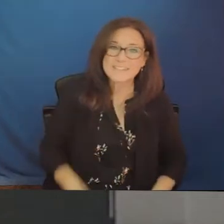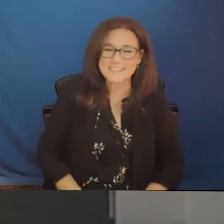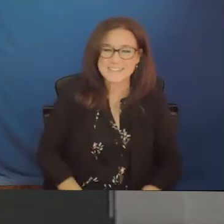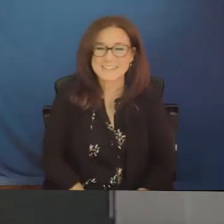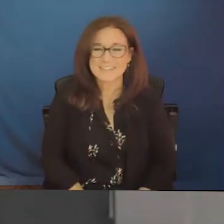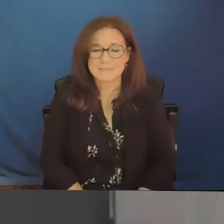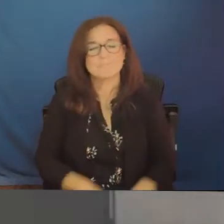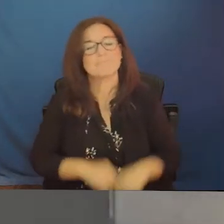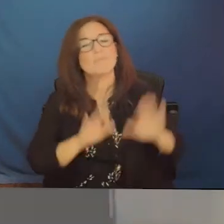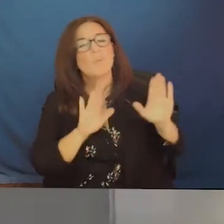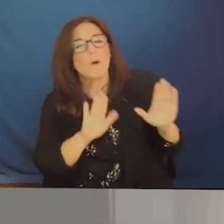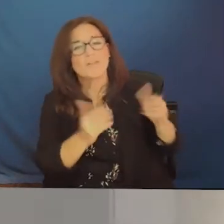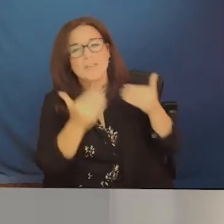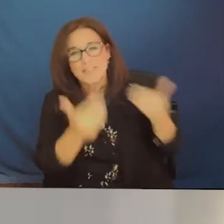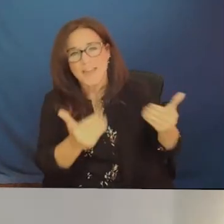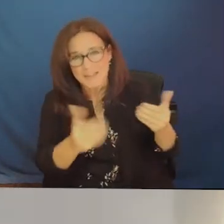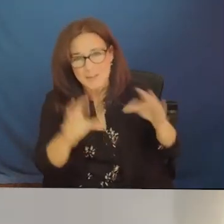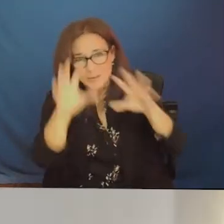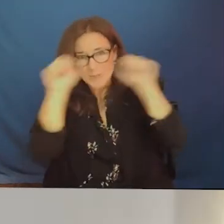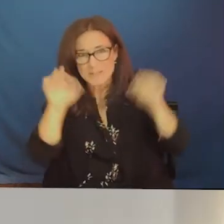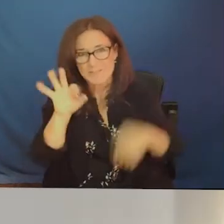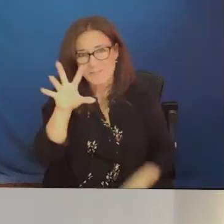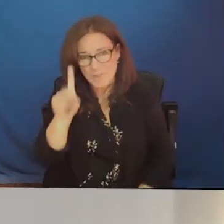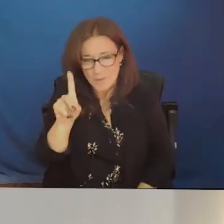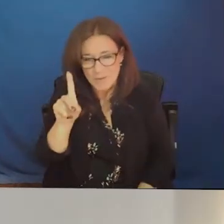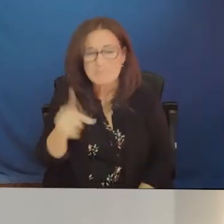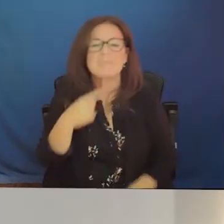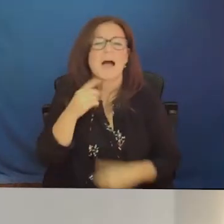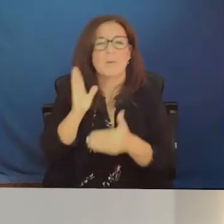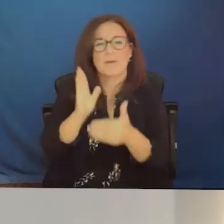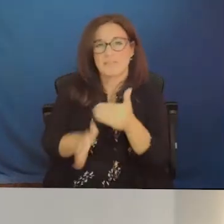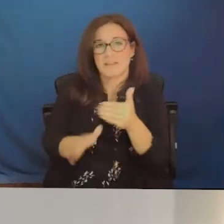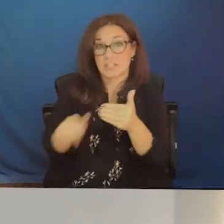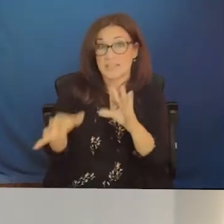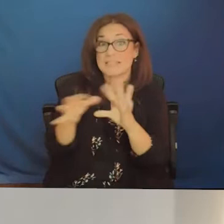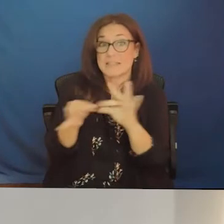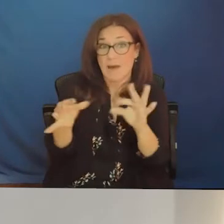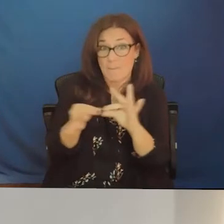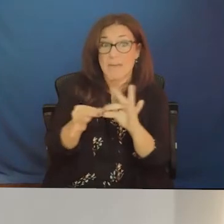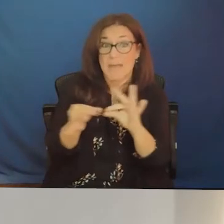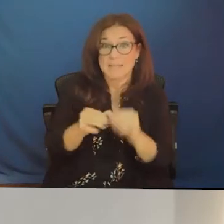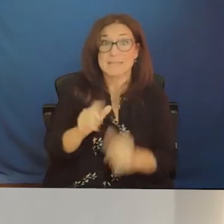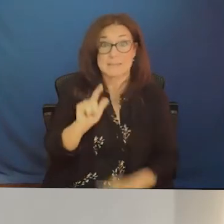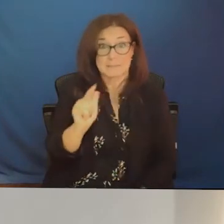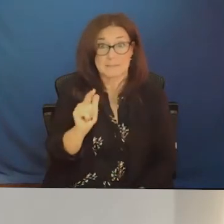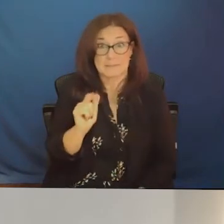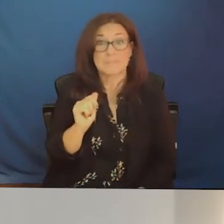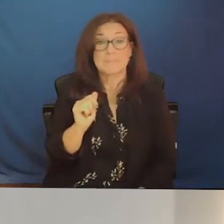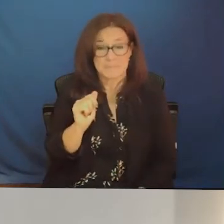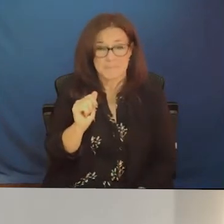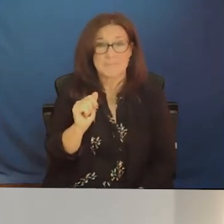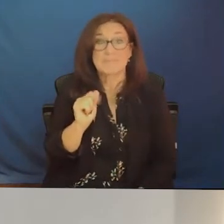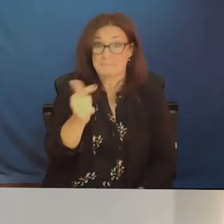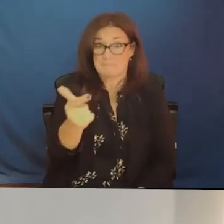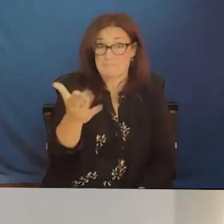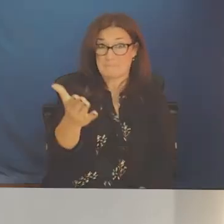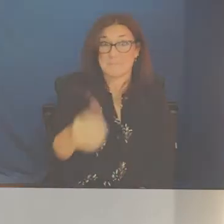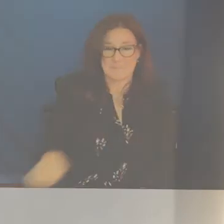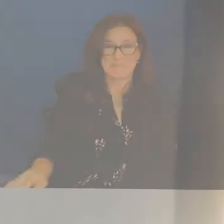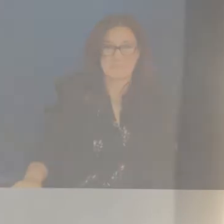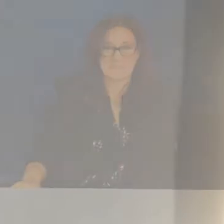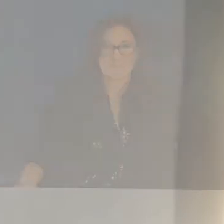Wonderful, thank you. And I'll finish up the board comments by saying that tonight it is my honor to announce 2 retirements